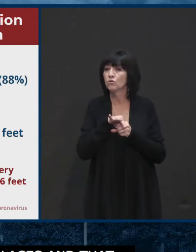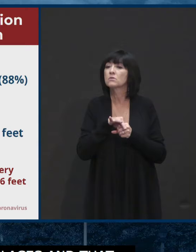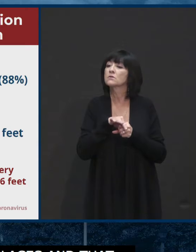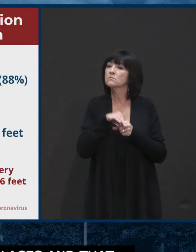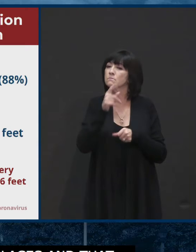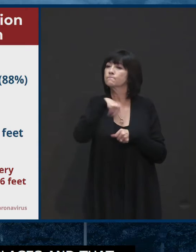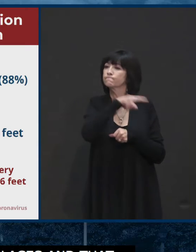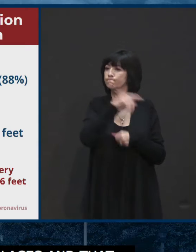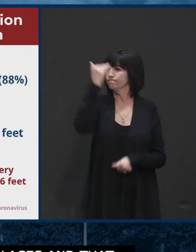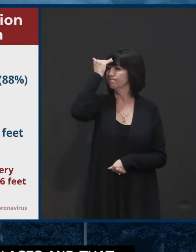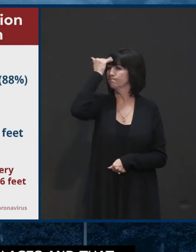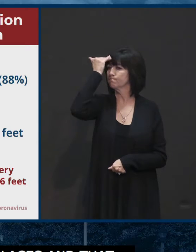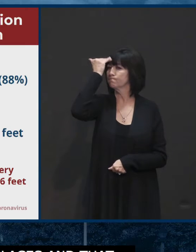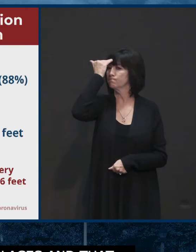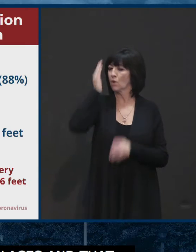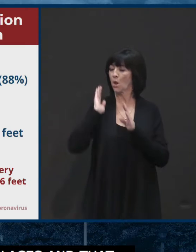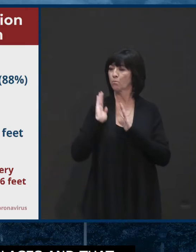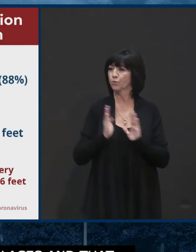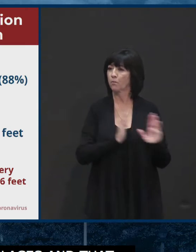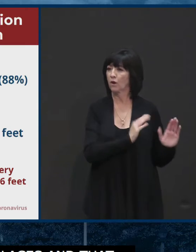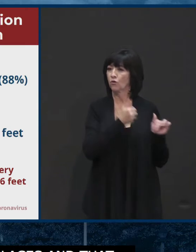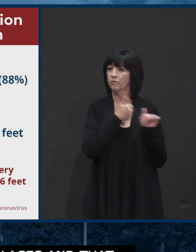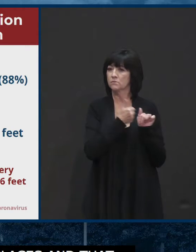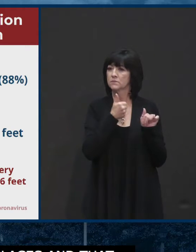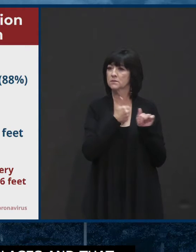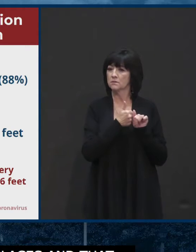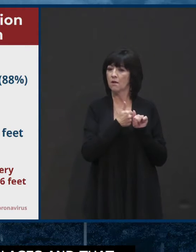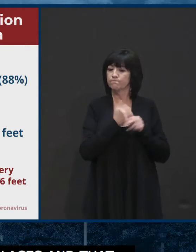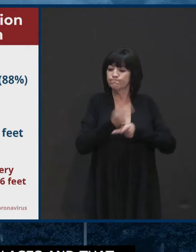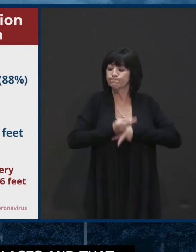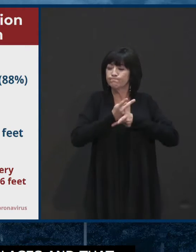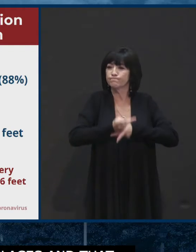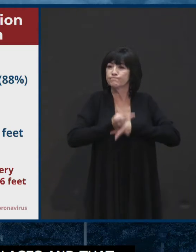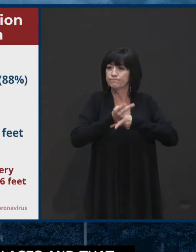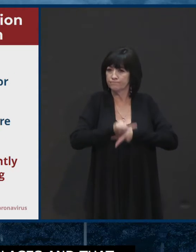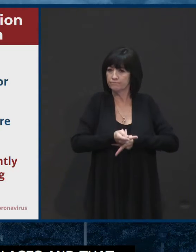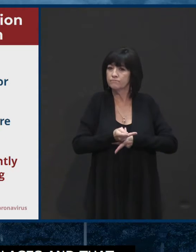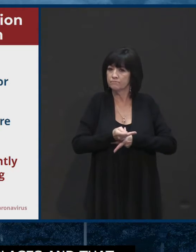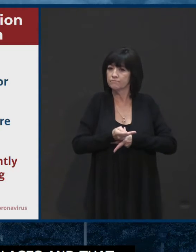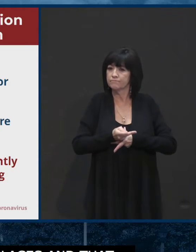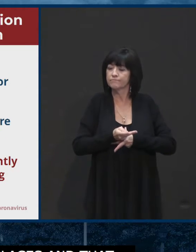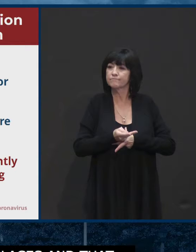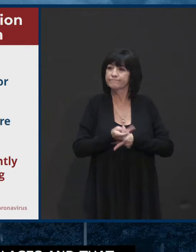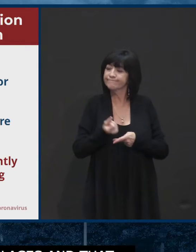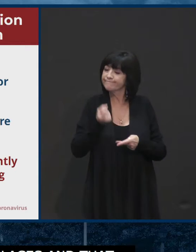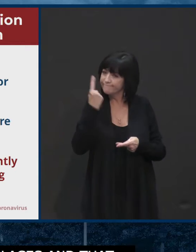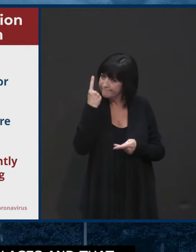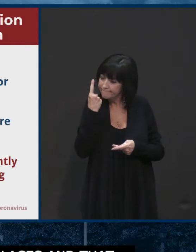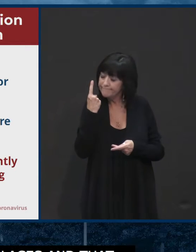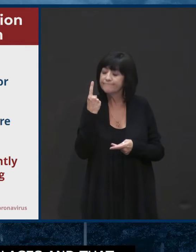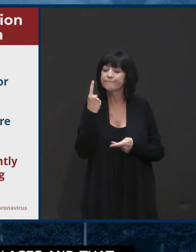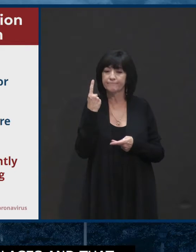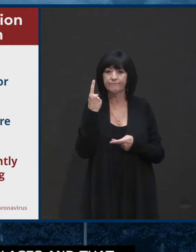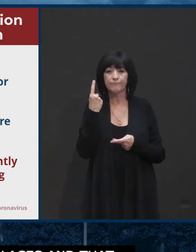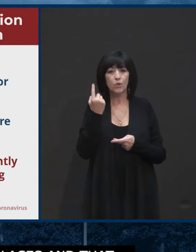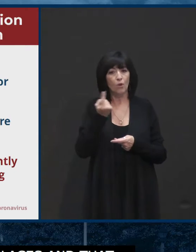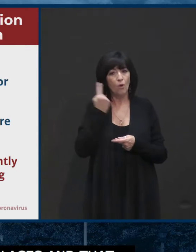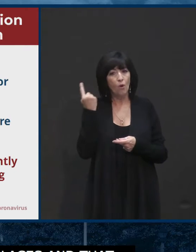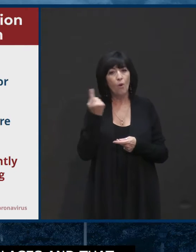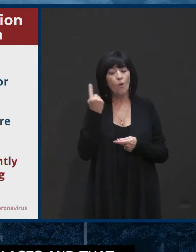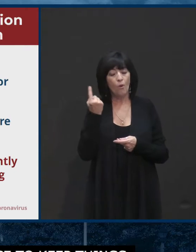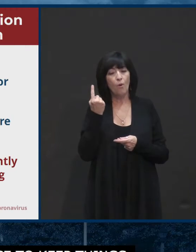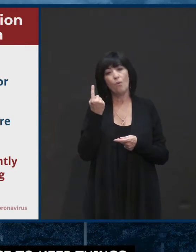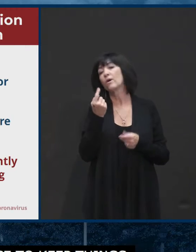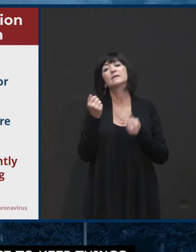prepared and following guidance to keep things safe. Now, like always with every study, and wait, I got ahead of